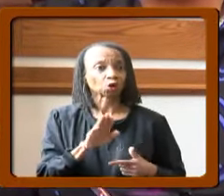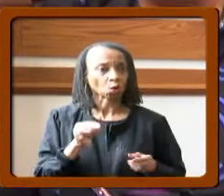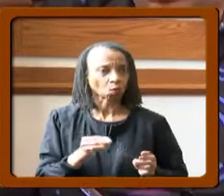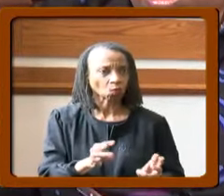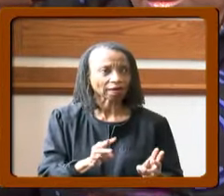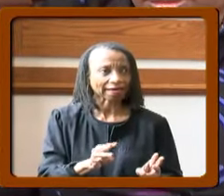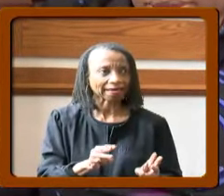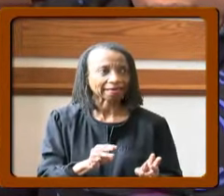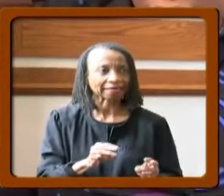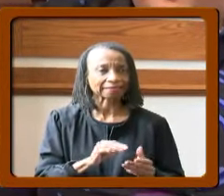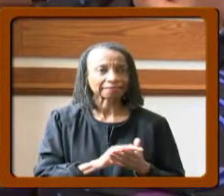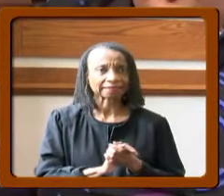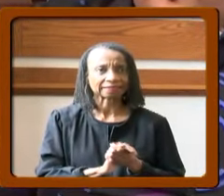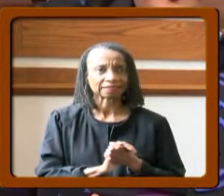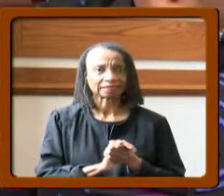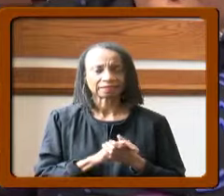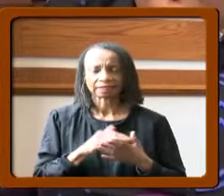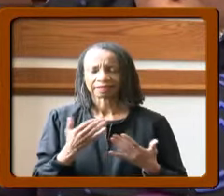you are without excuse.